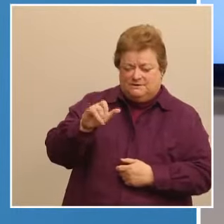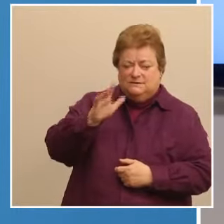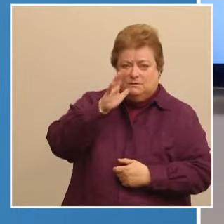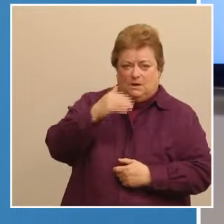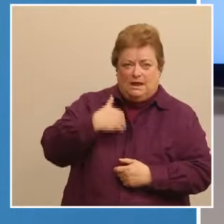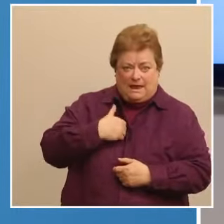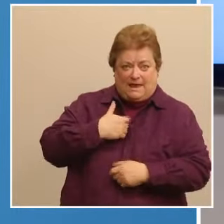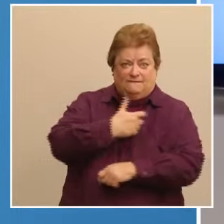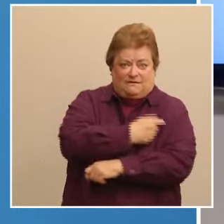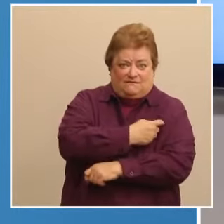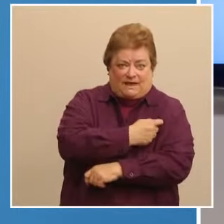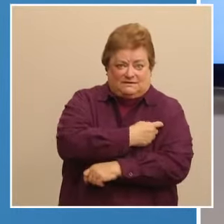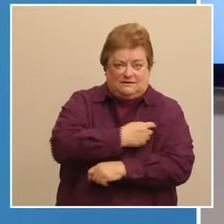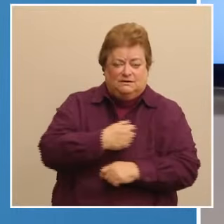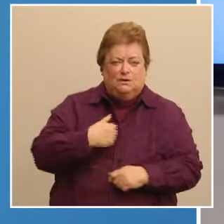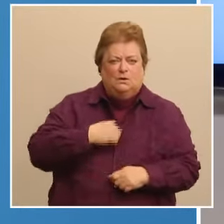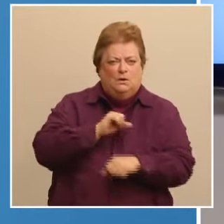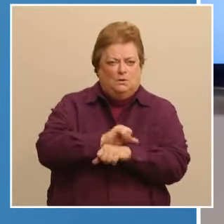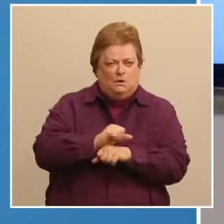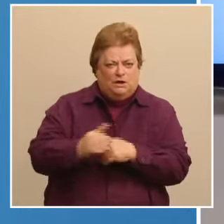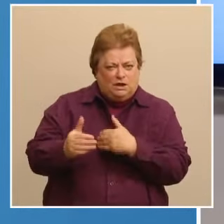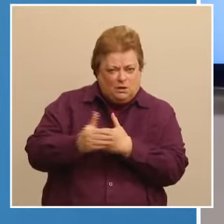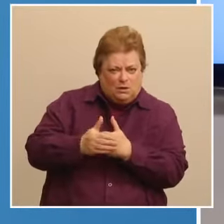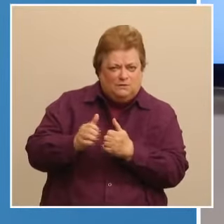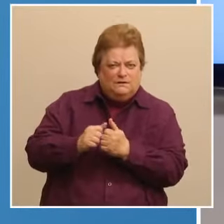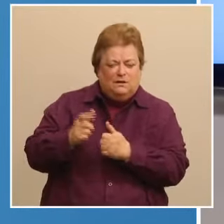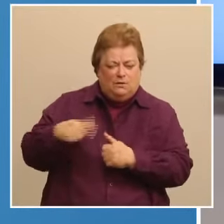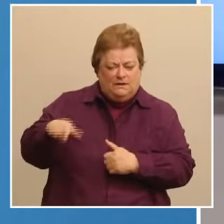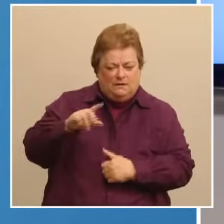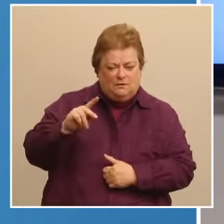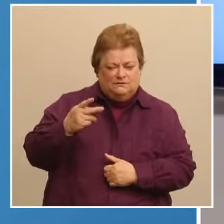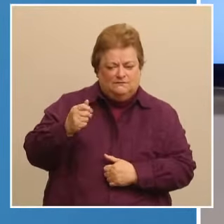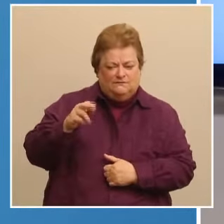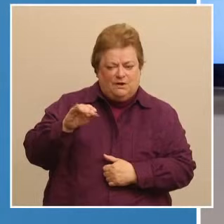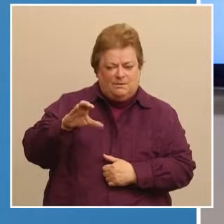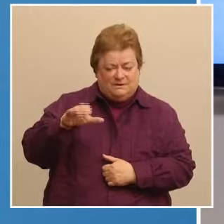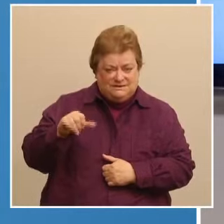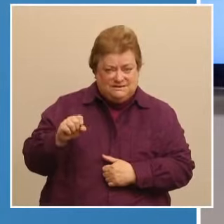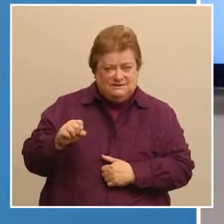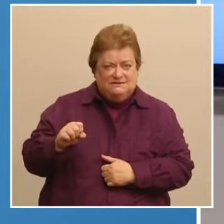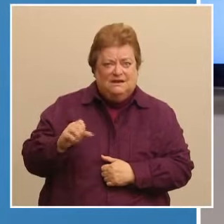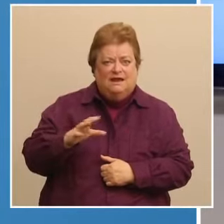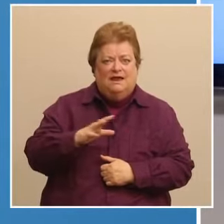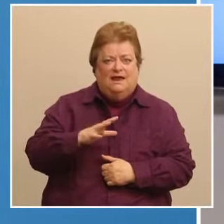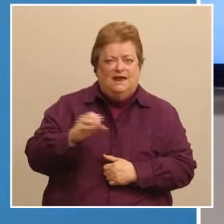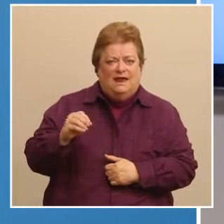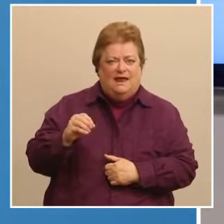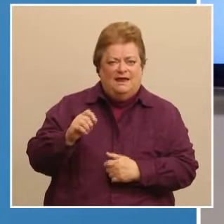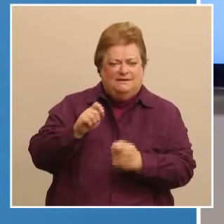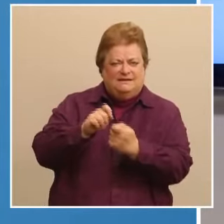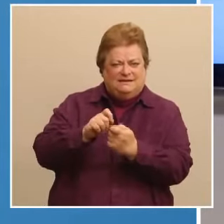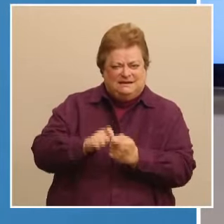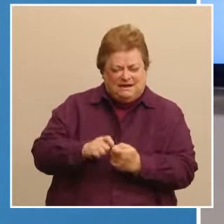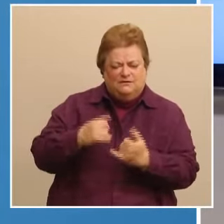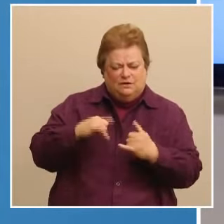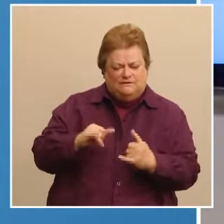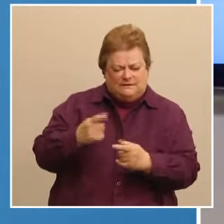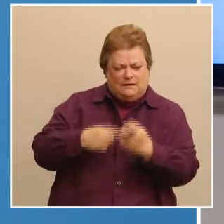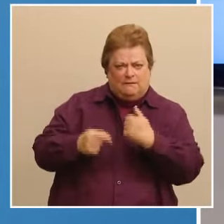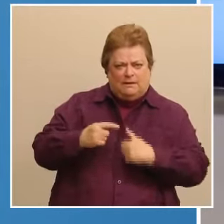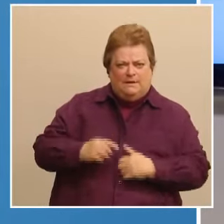vaccine available. We will be working closely with participating pharmacies in our community, and details are still